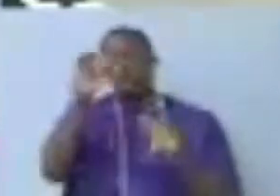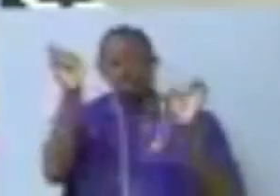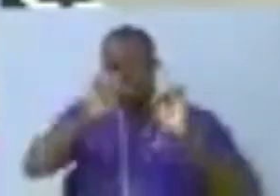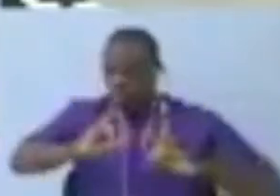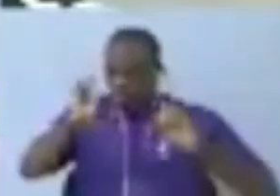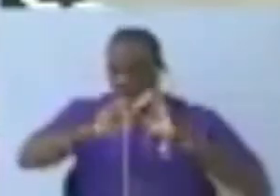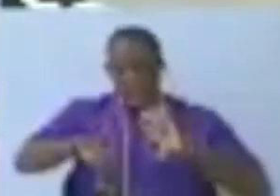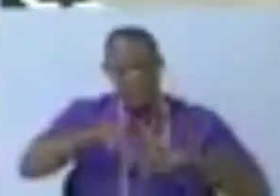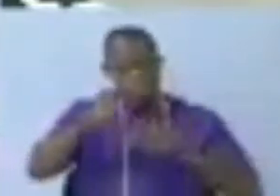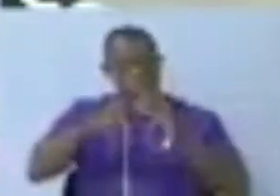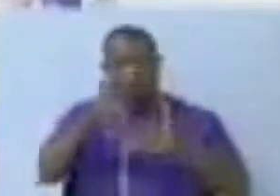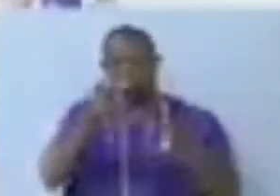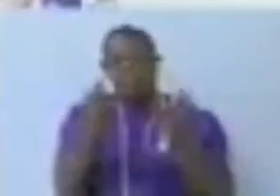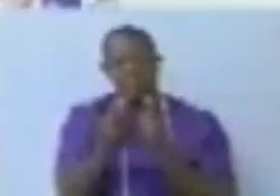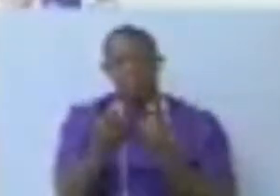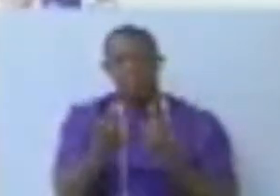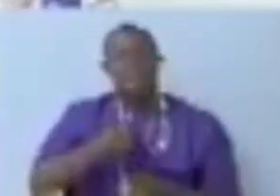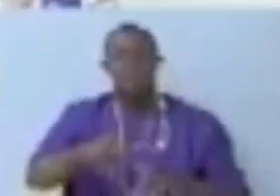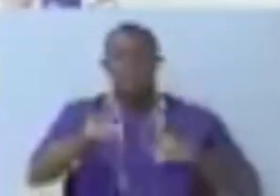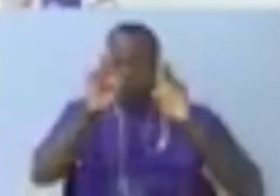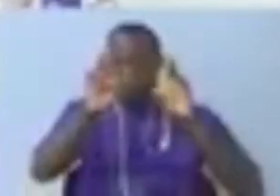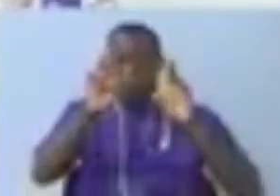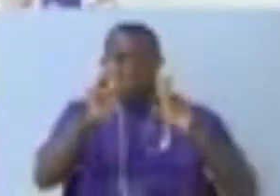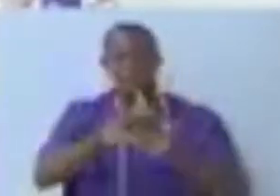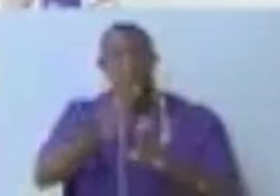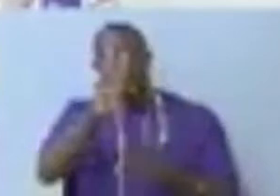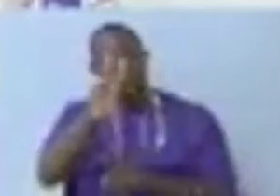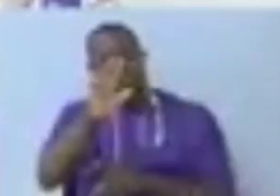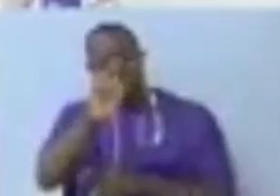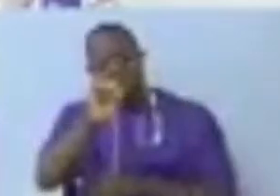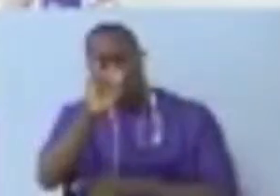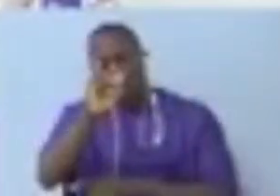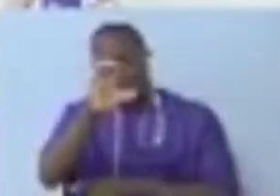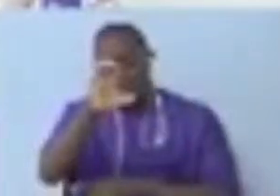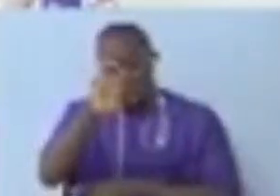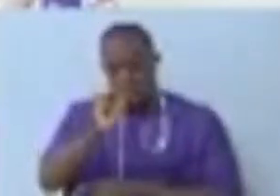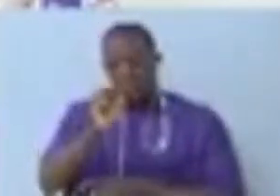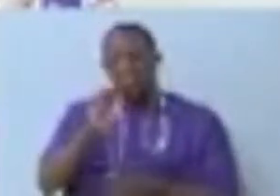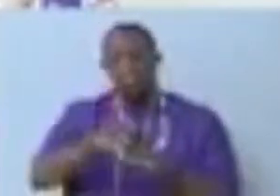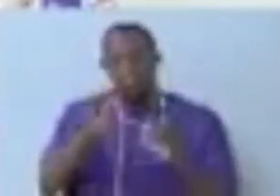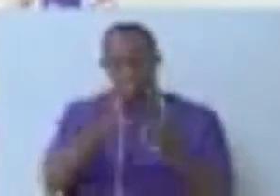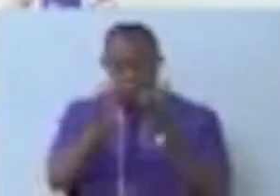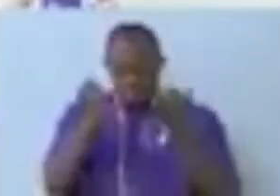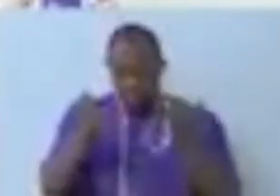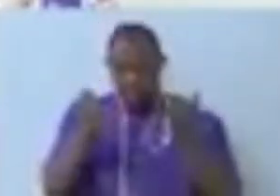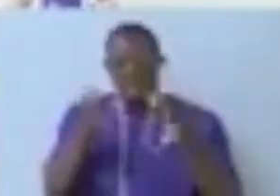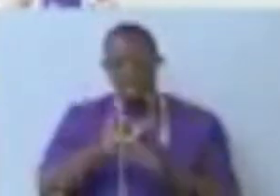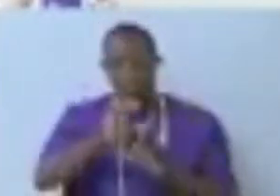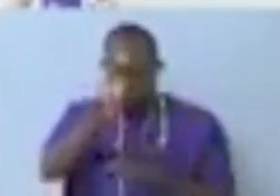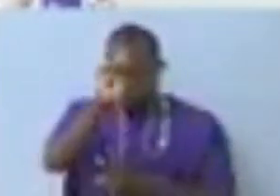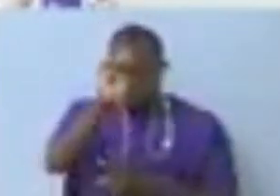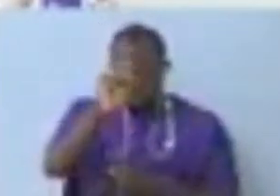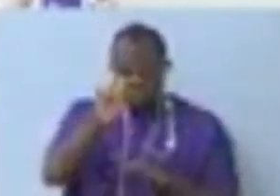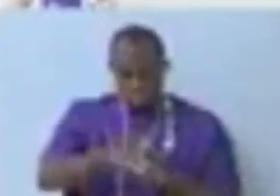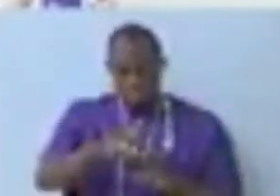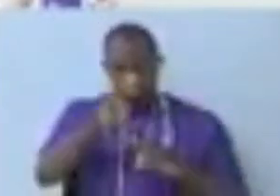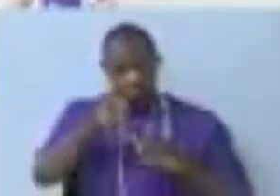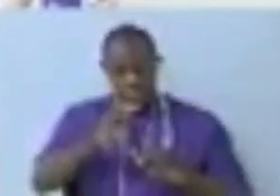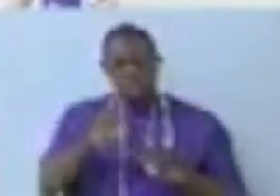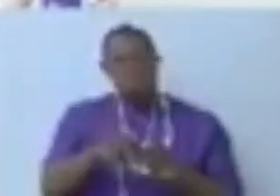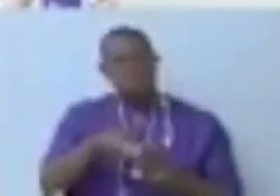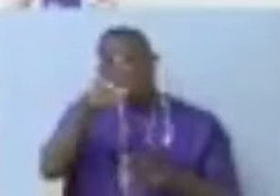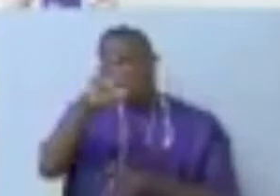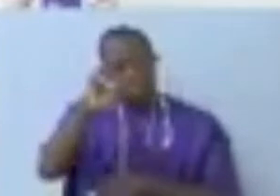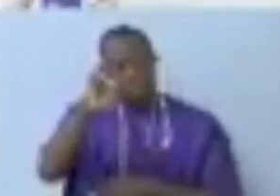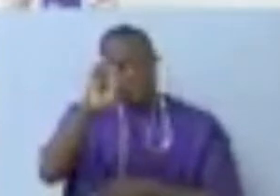the Point newspaper is invited to come and clarify how my picture appeared on their paper. Yes,